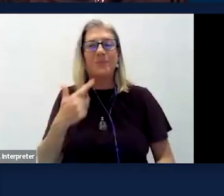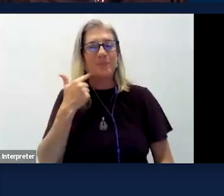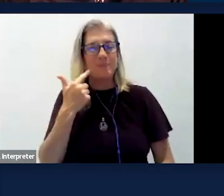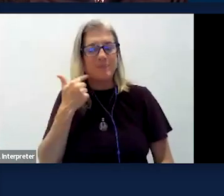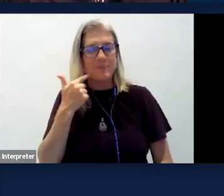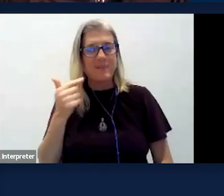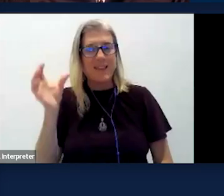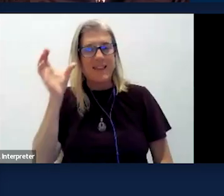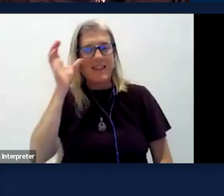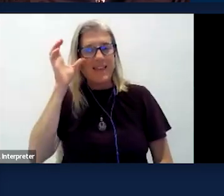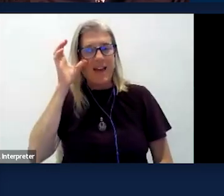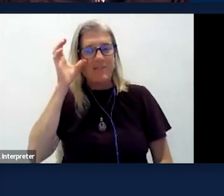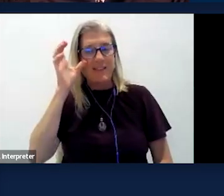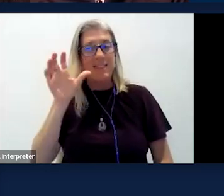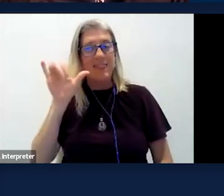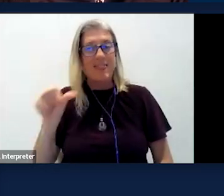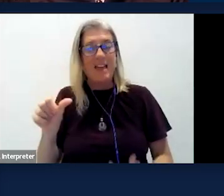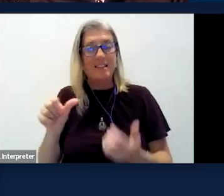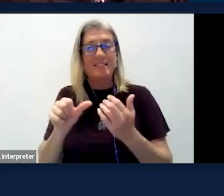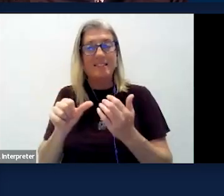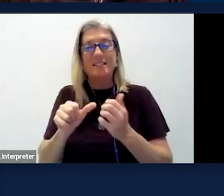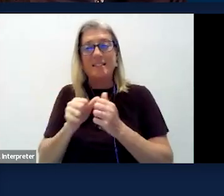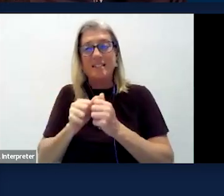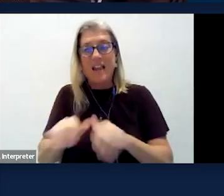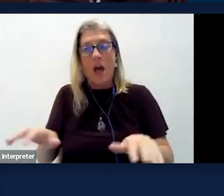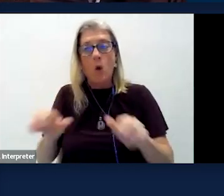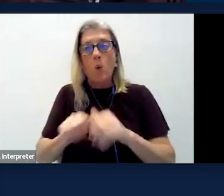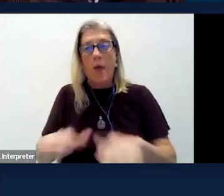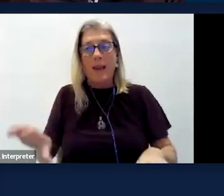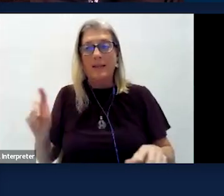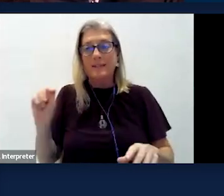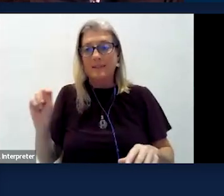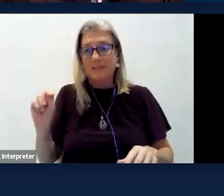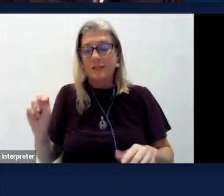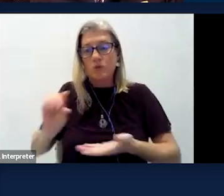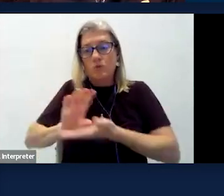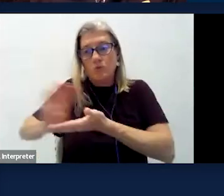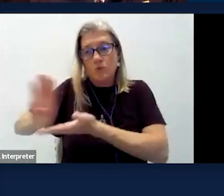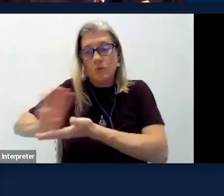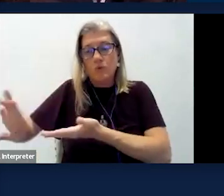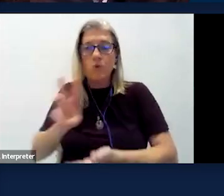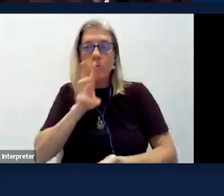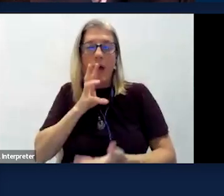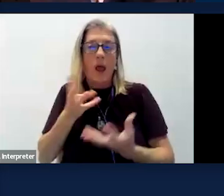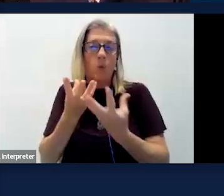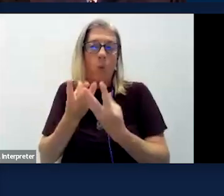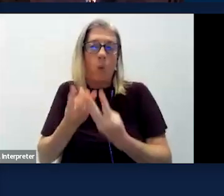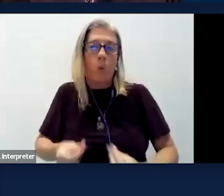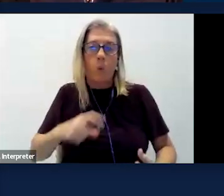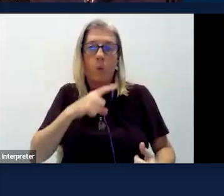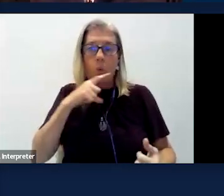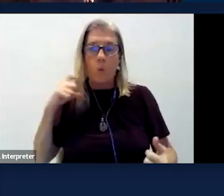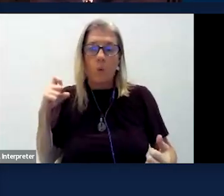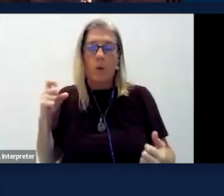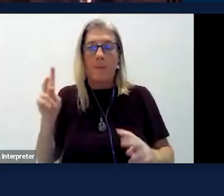Caffeine is, a diuretic, so it pulls away water, so it essentially dehydrates folks. So if you take so much